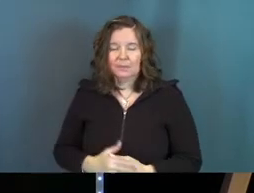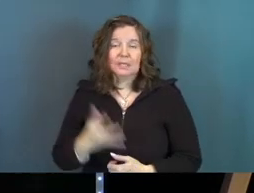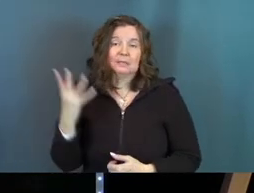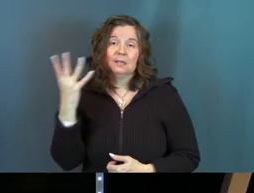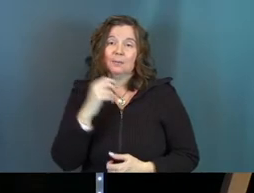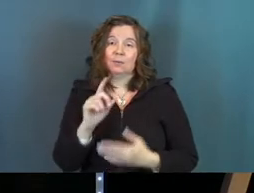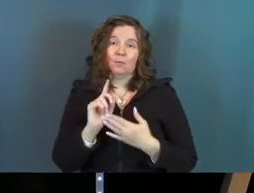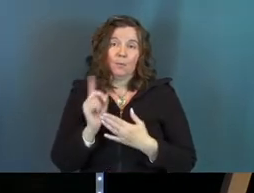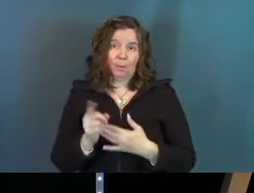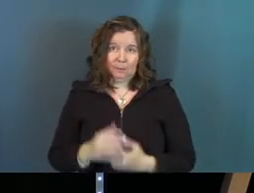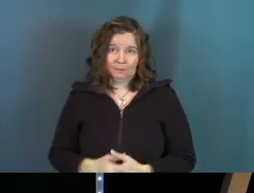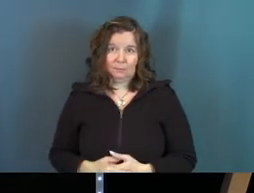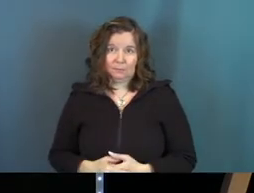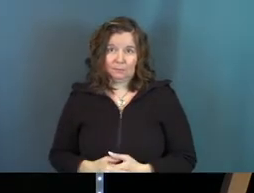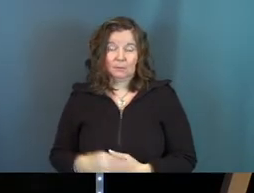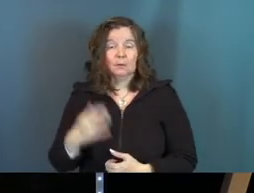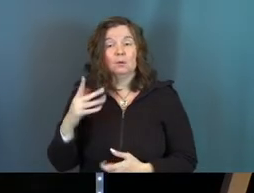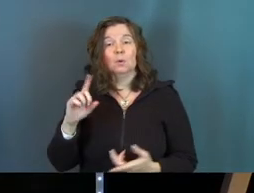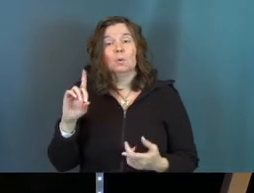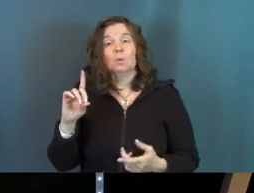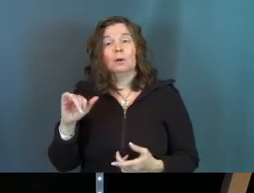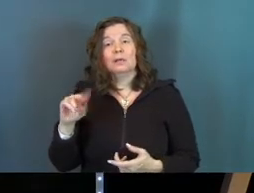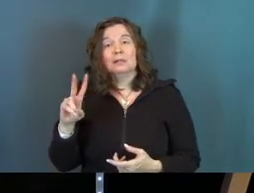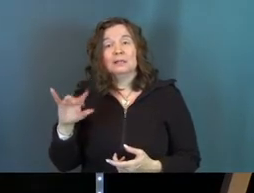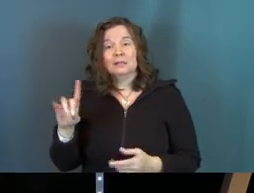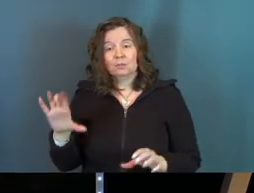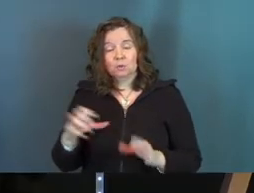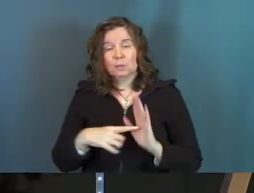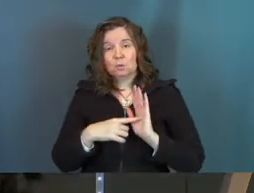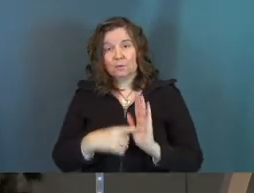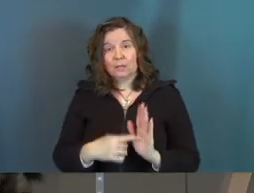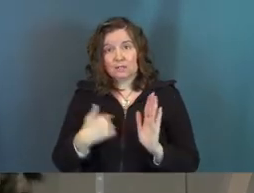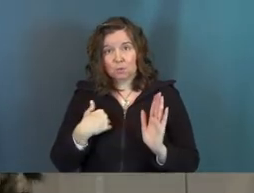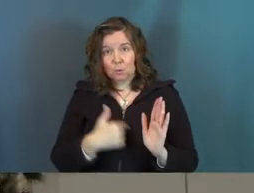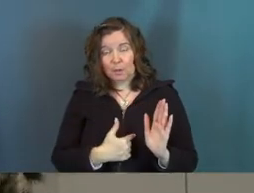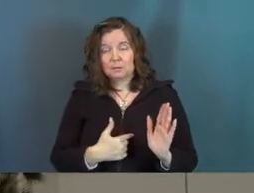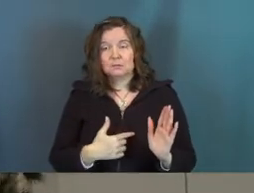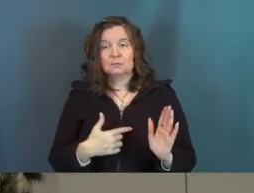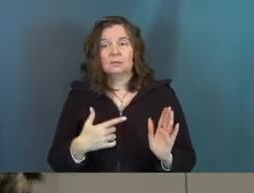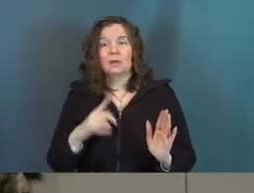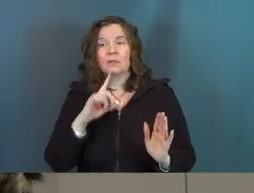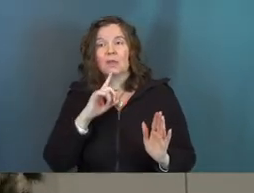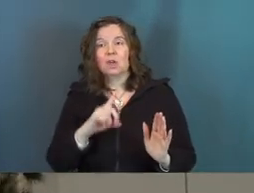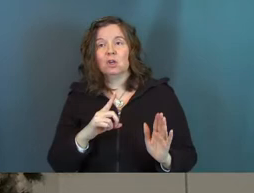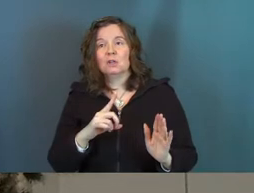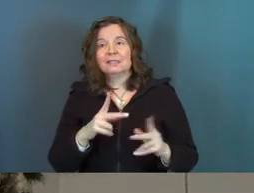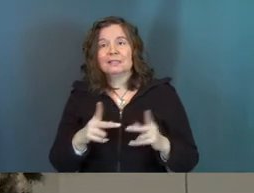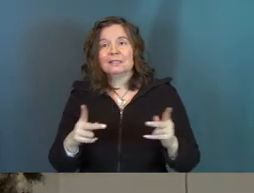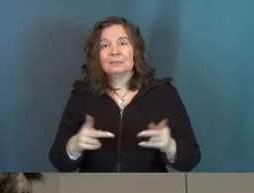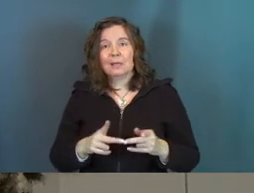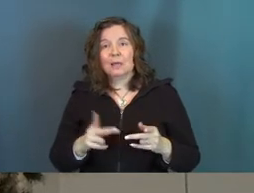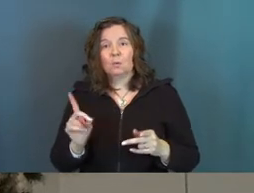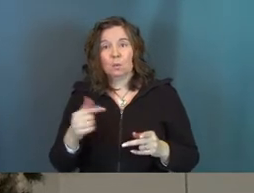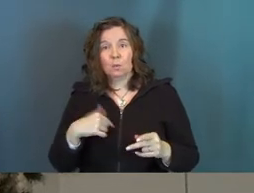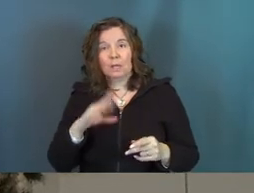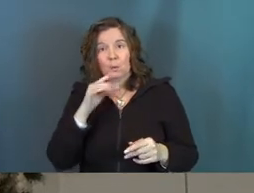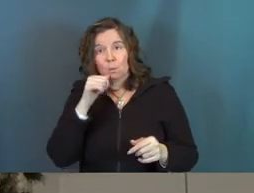Such a beautiful moment. Because what David is doing here and what he's revealing to us is there's this place again